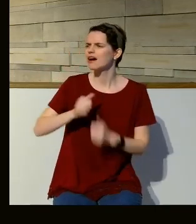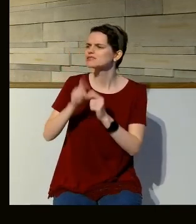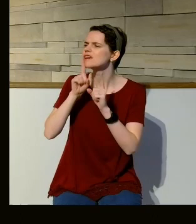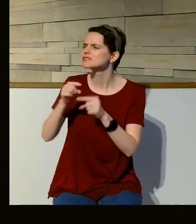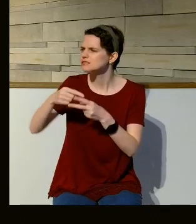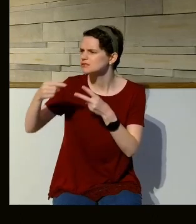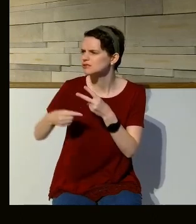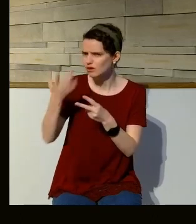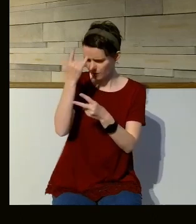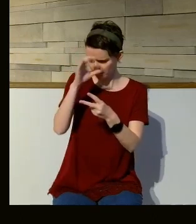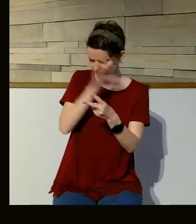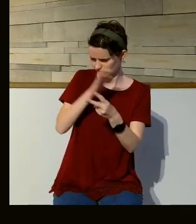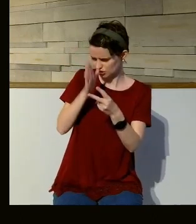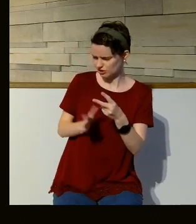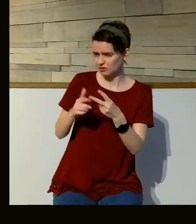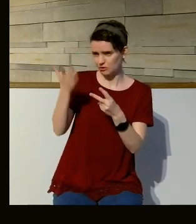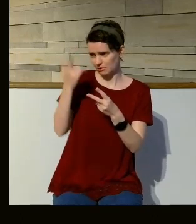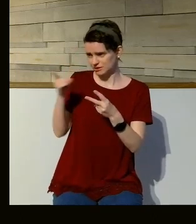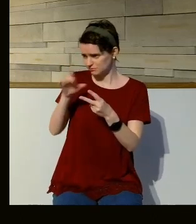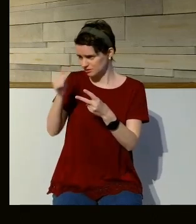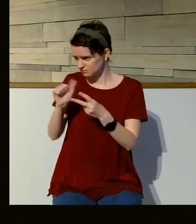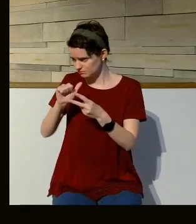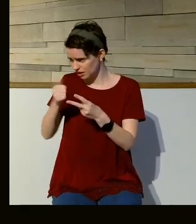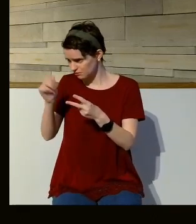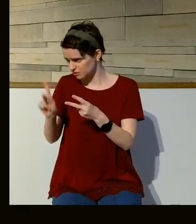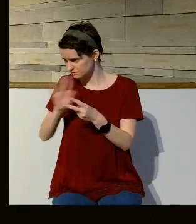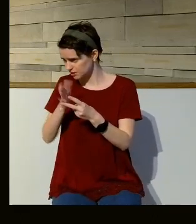two questions? Why am I a Christian? Why should you be a Christian? My answer is simple.